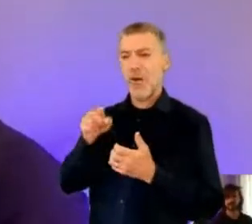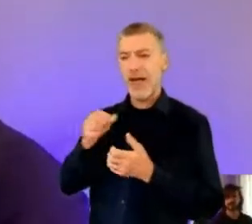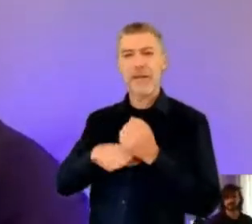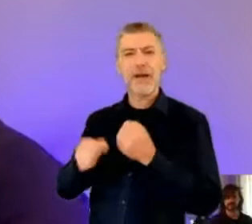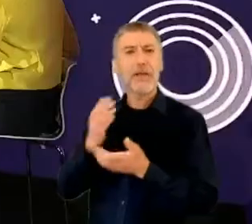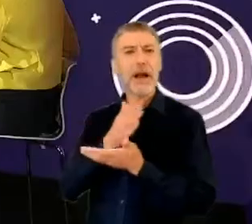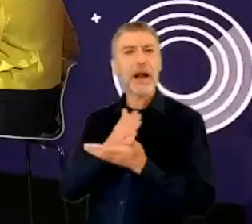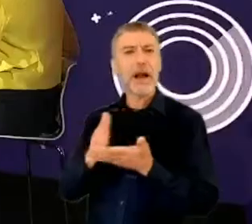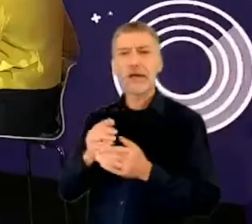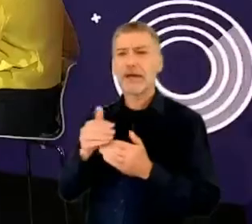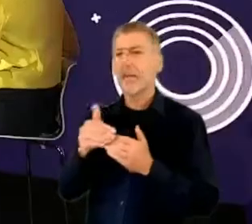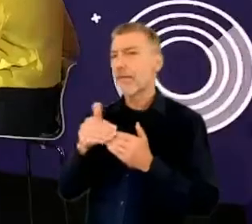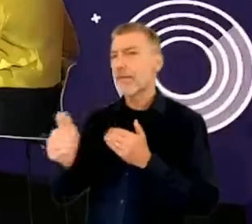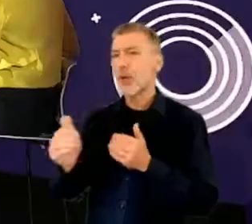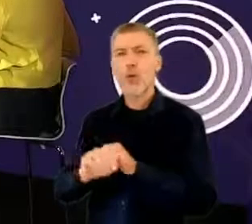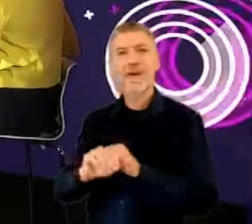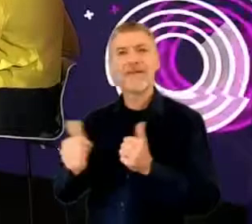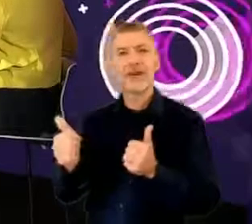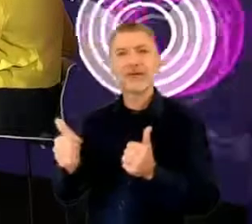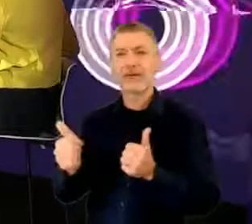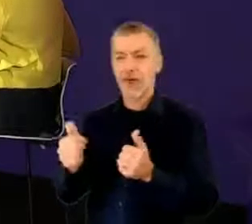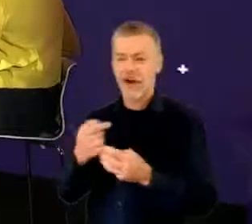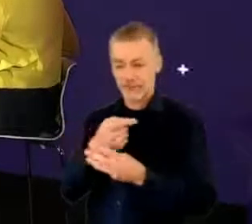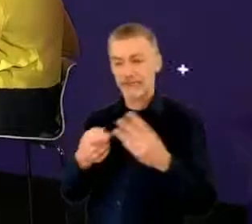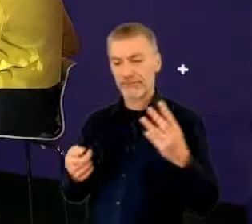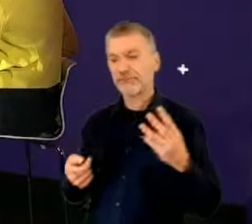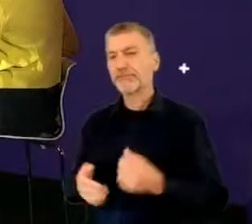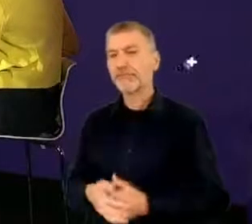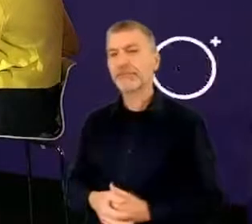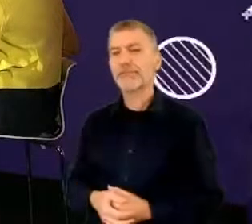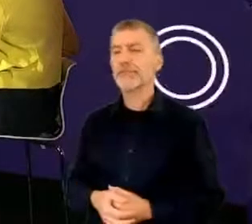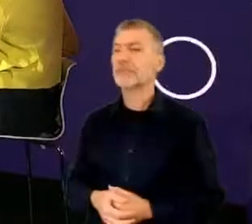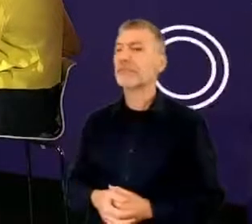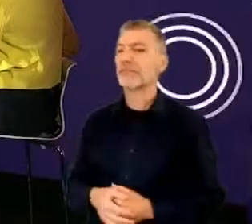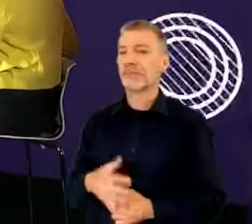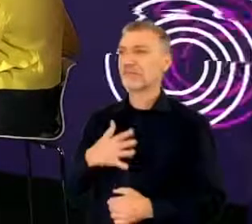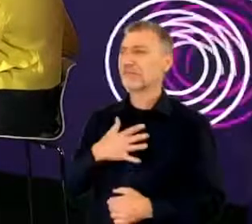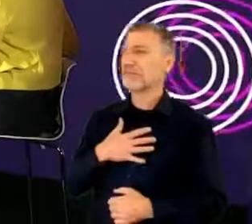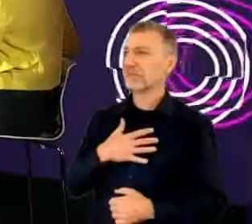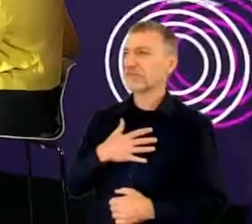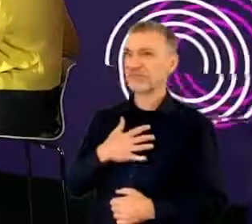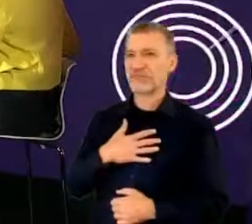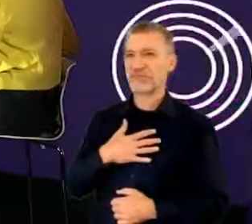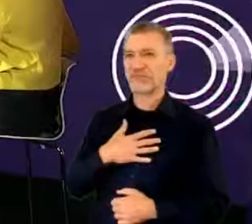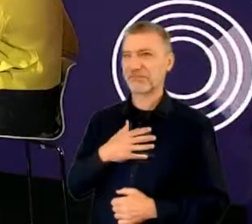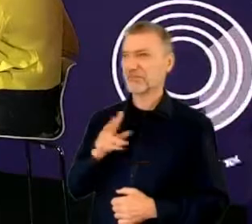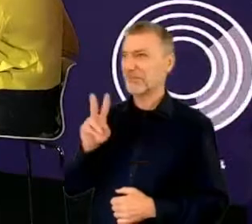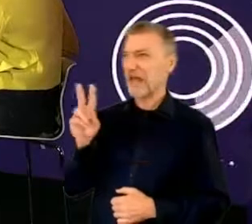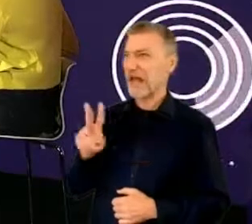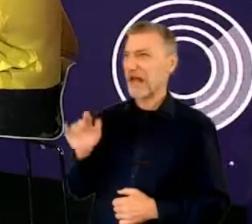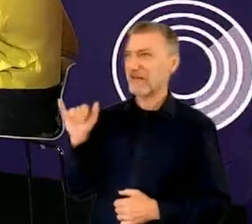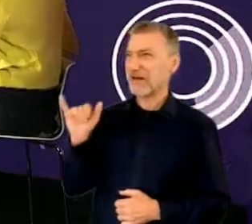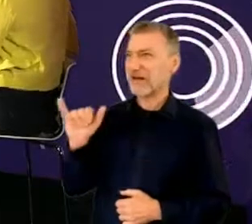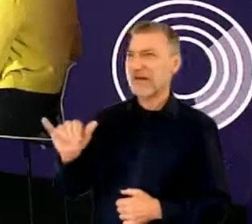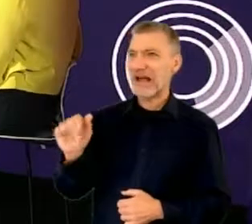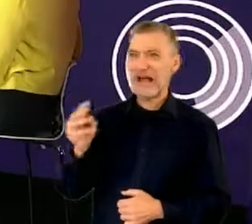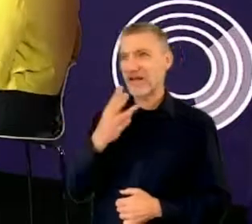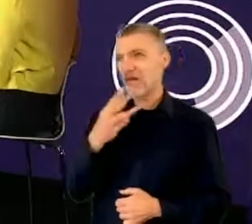sounds incredible. An electric plane that can go at 300. Listen, that is blowing my